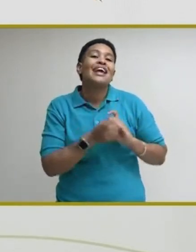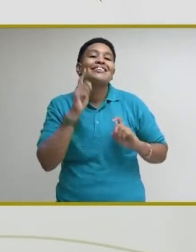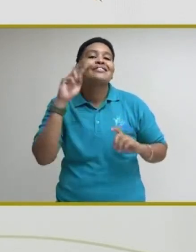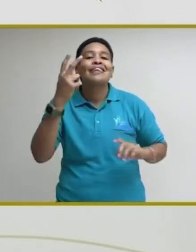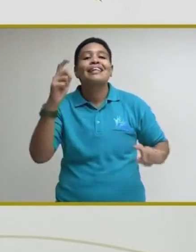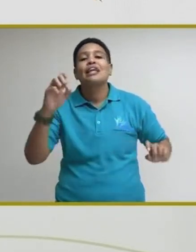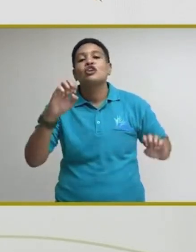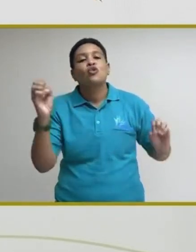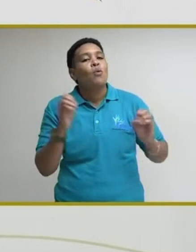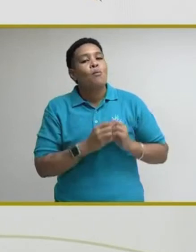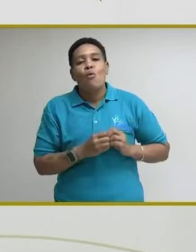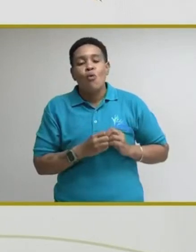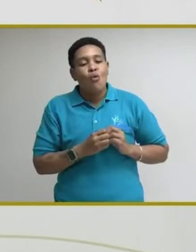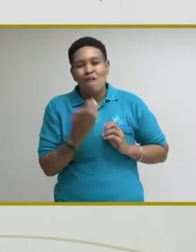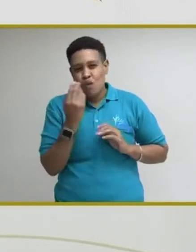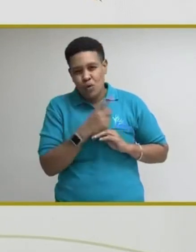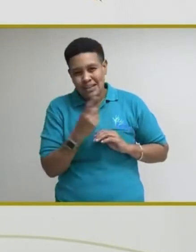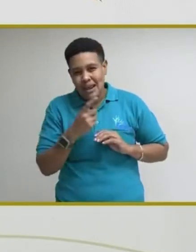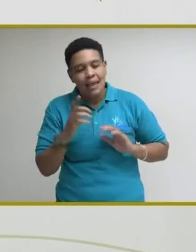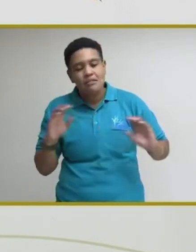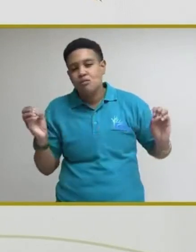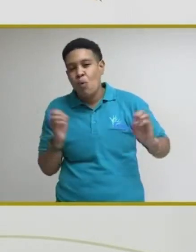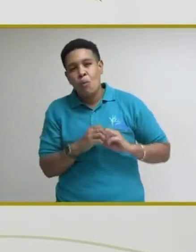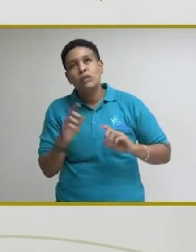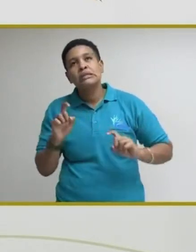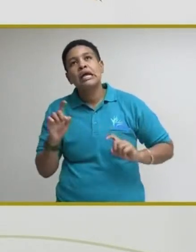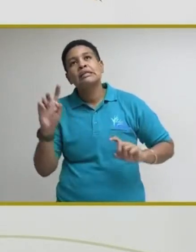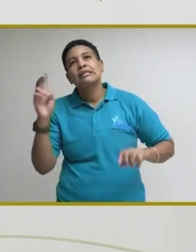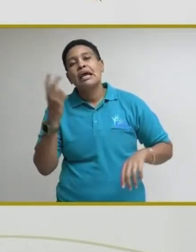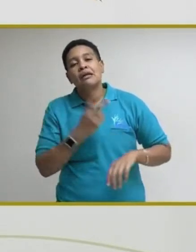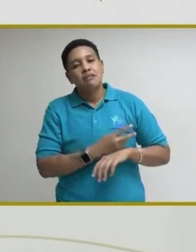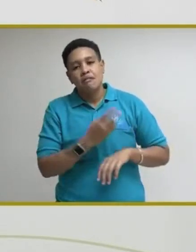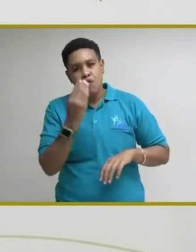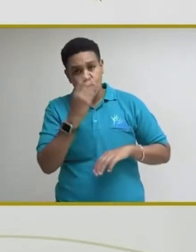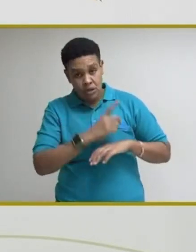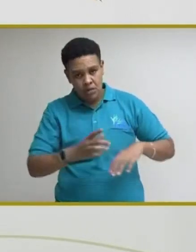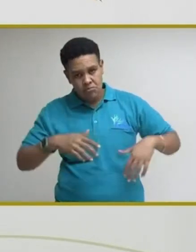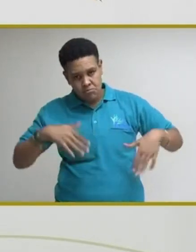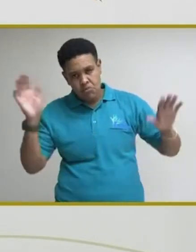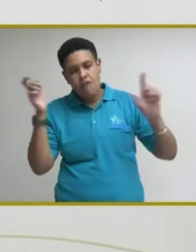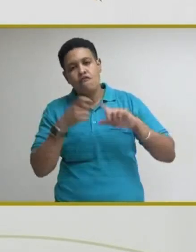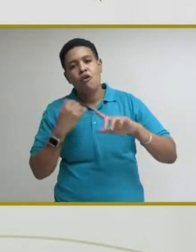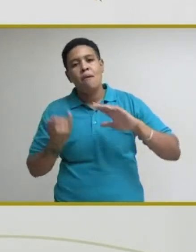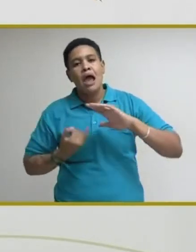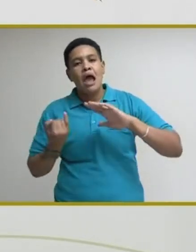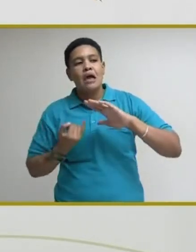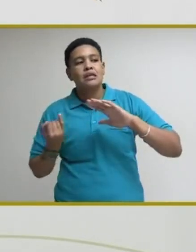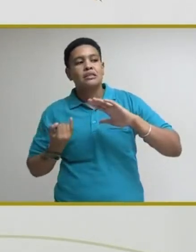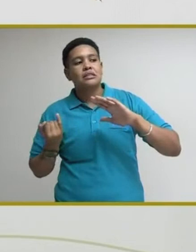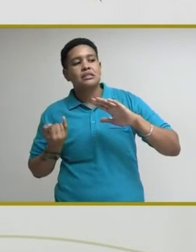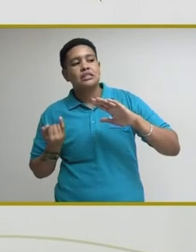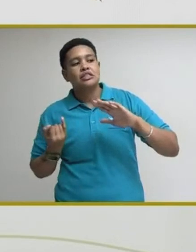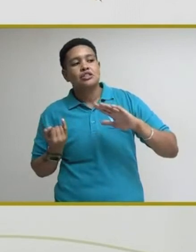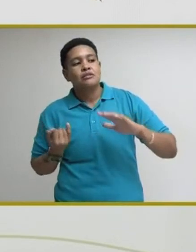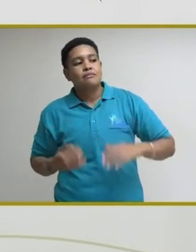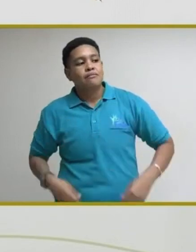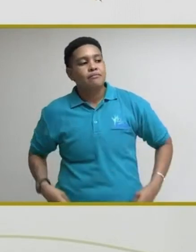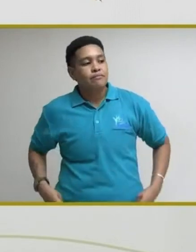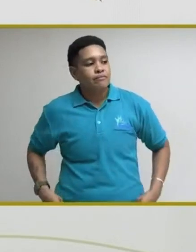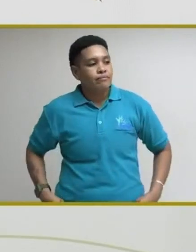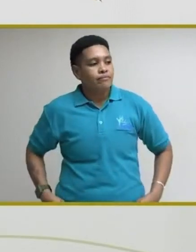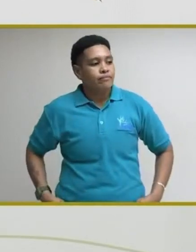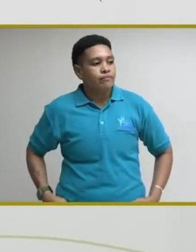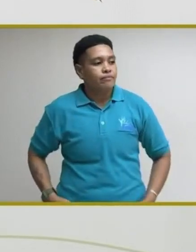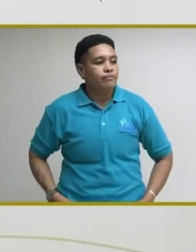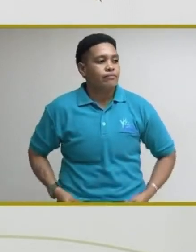after 14 days, persons would be released from isolation. And those 14